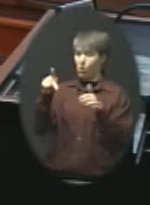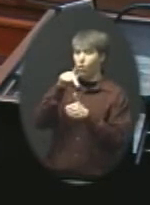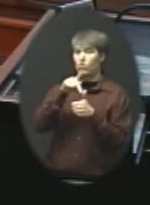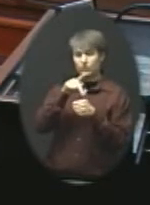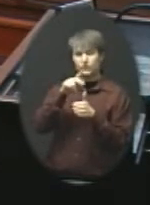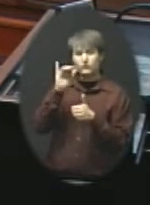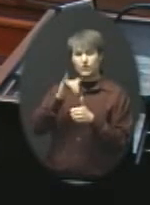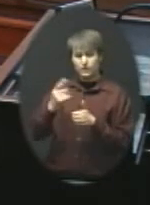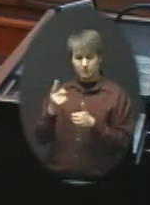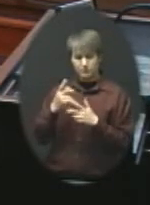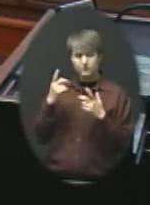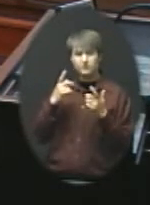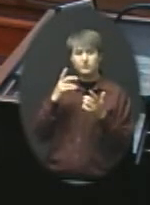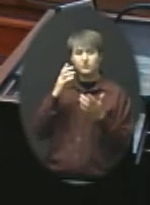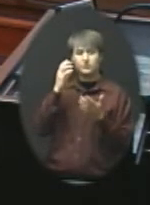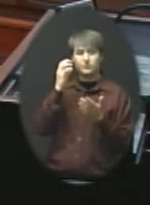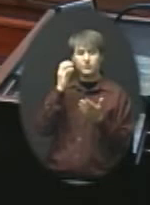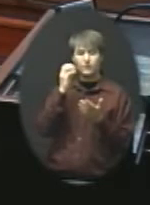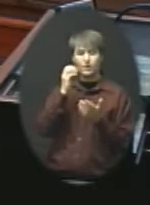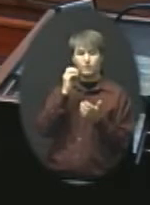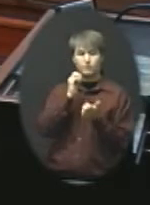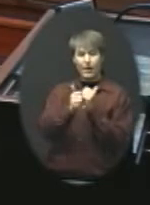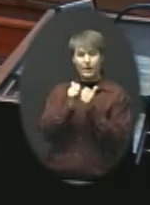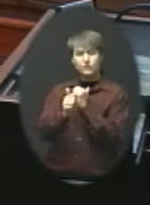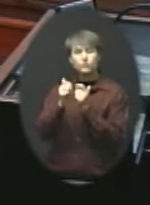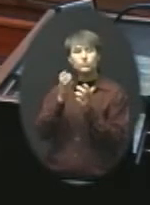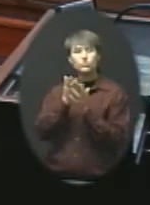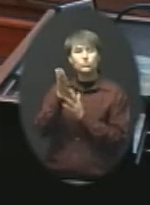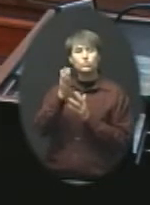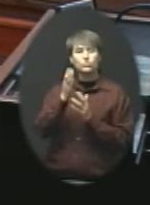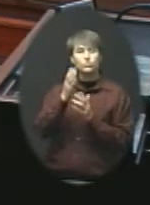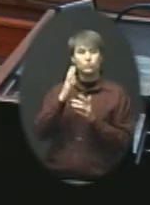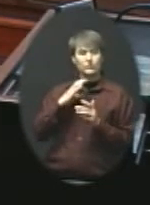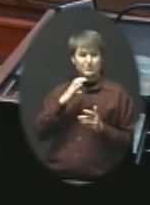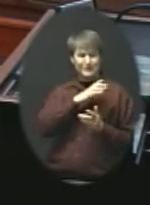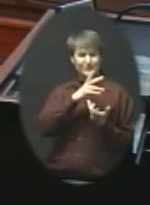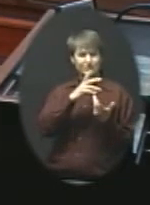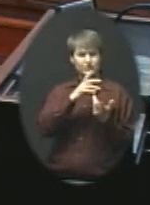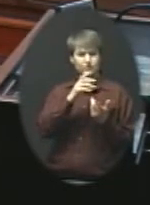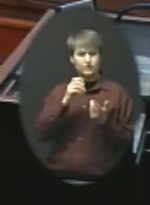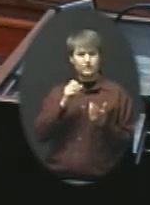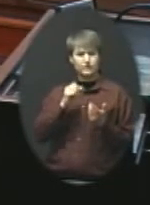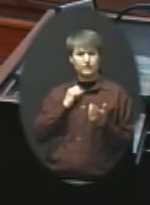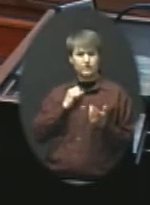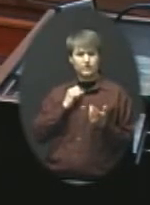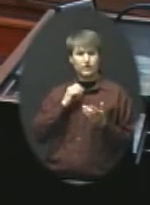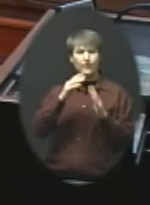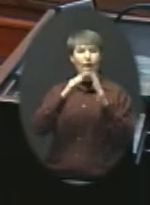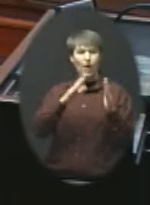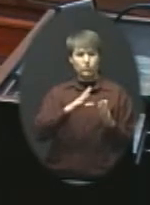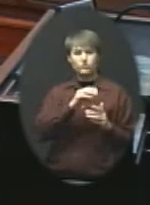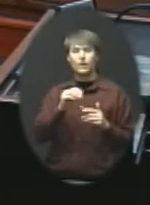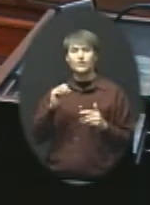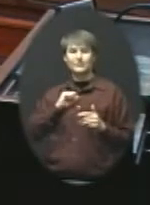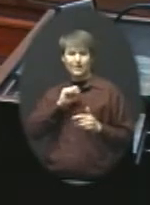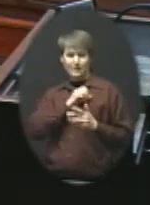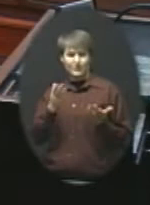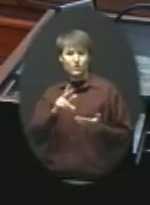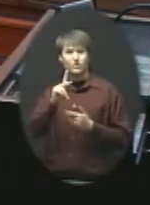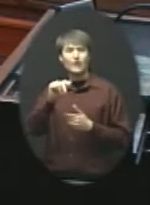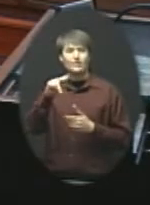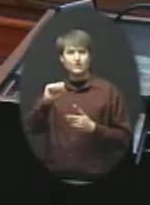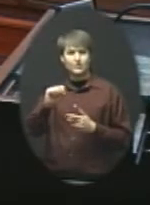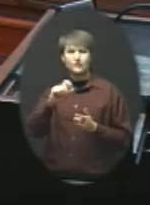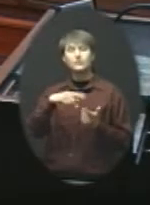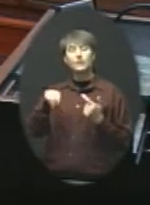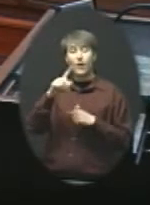has passed through committees in both the House and the Senate in Kansas to change it. I know that that Ms. Felter and myself have spent a lot